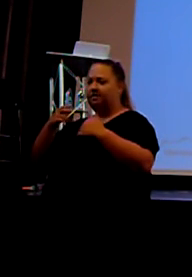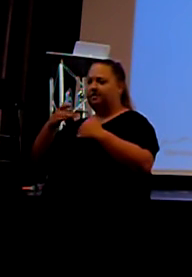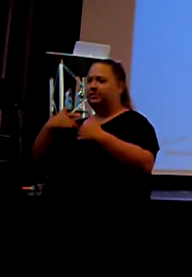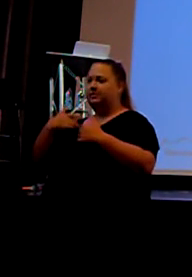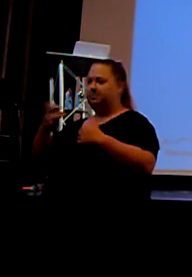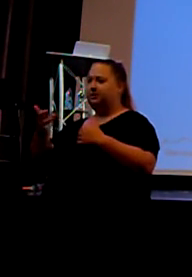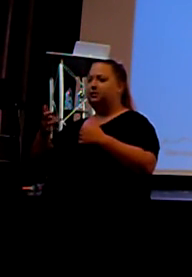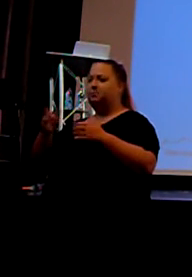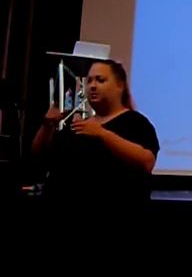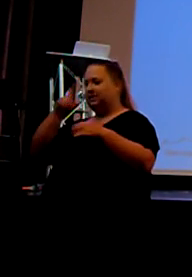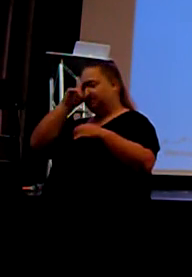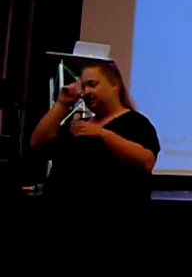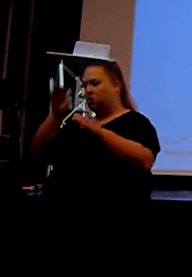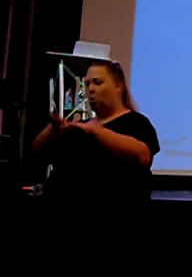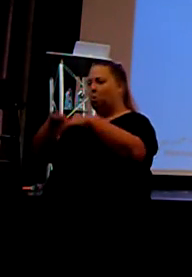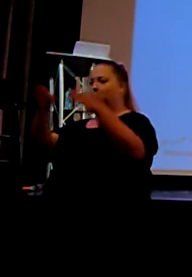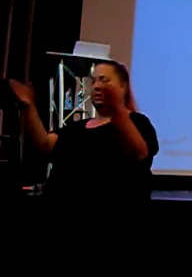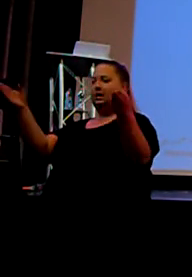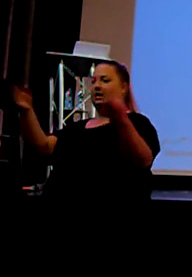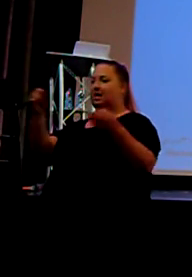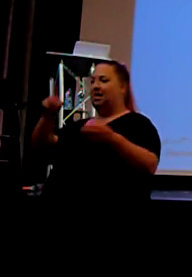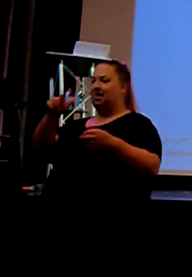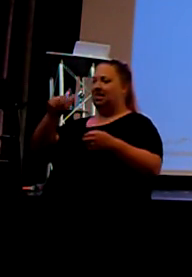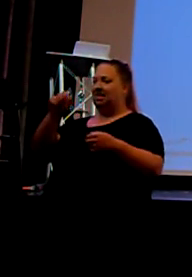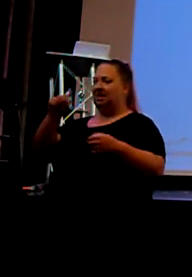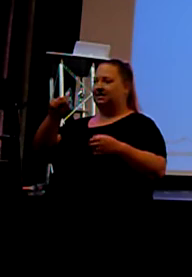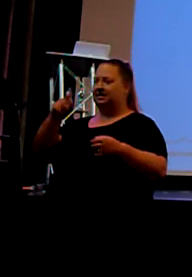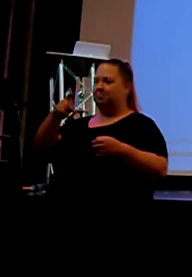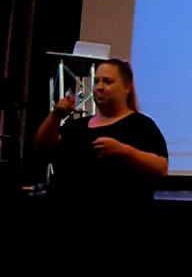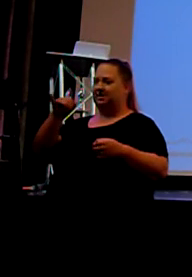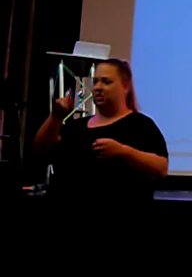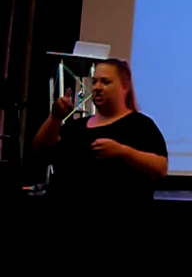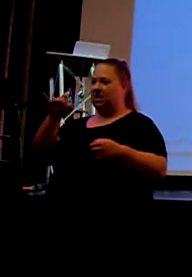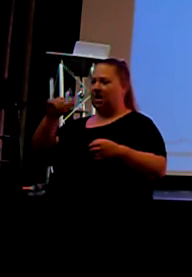open. But La Spezia there is tight.